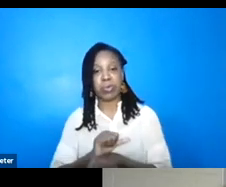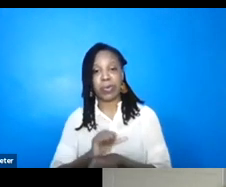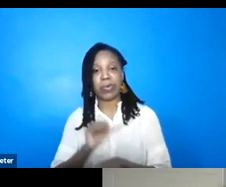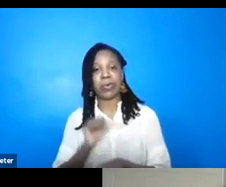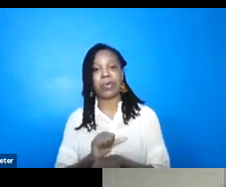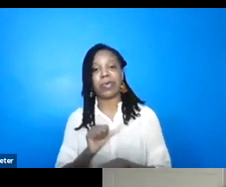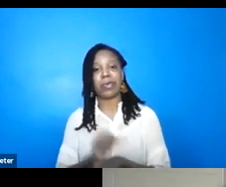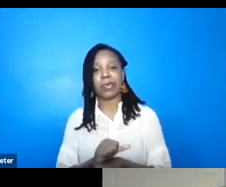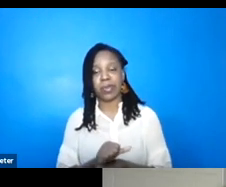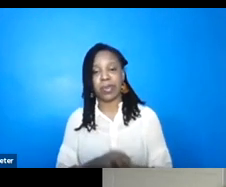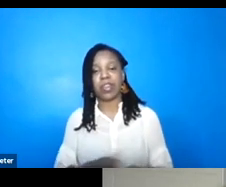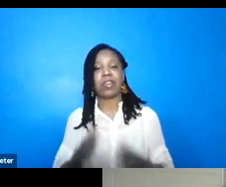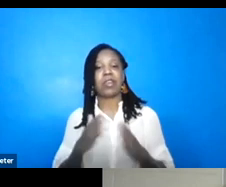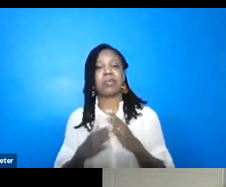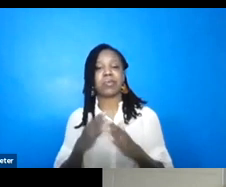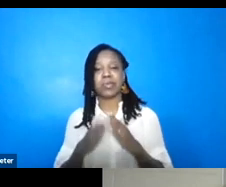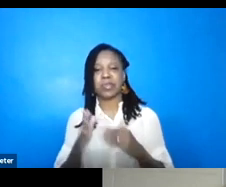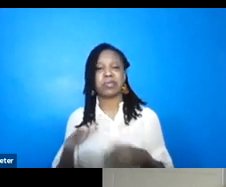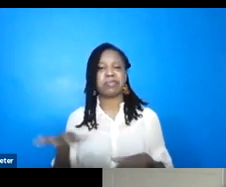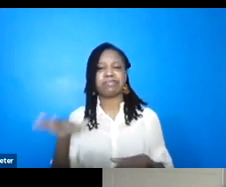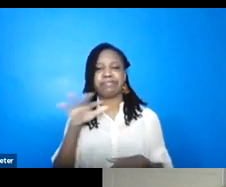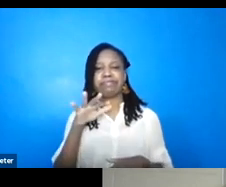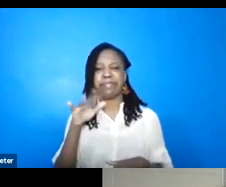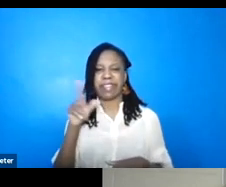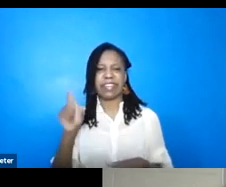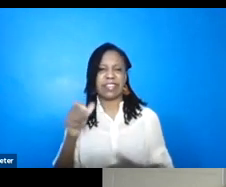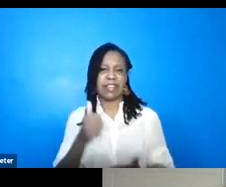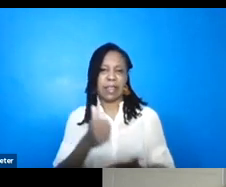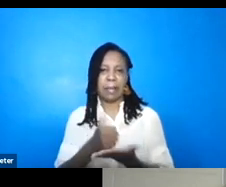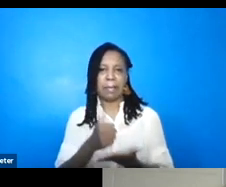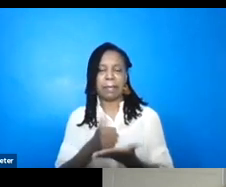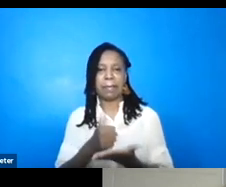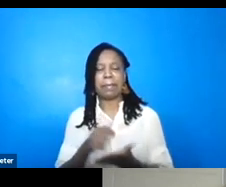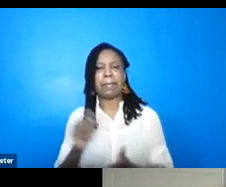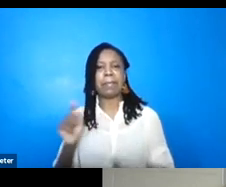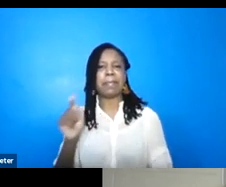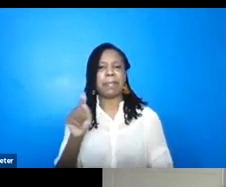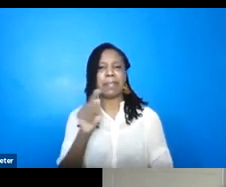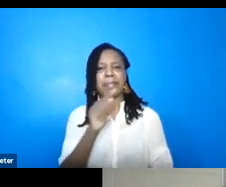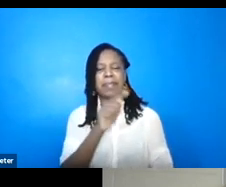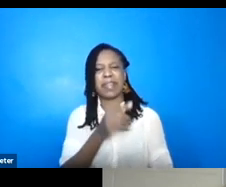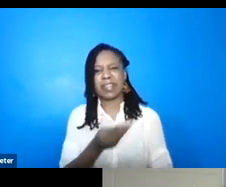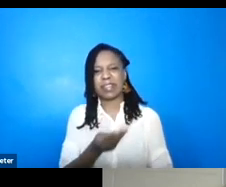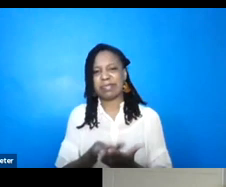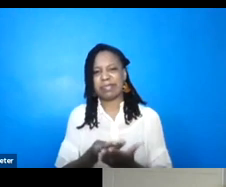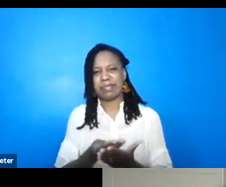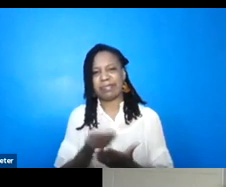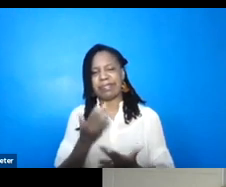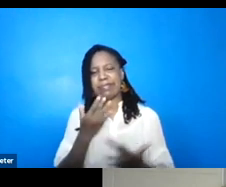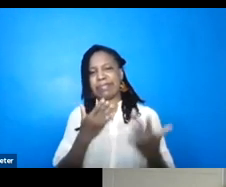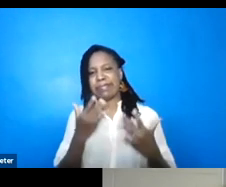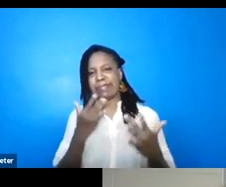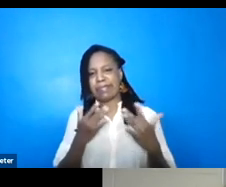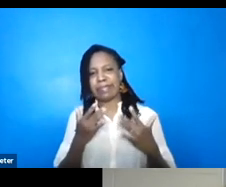They lack the funds and the education. So you find a lot of communities, the money are going not into these communities, but are